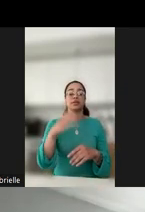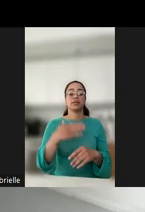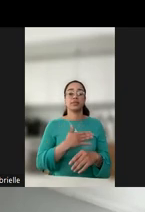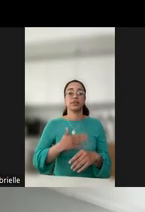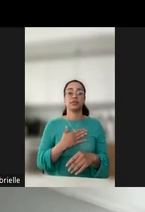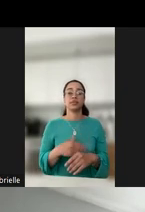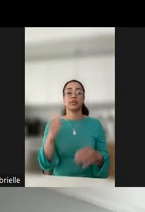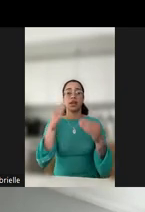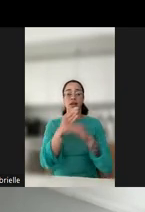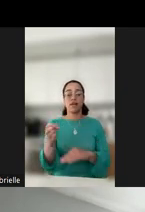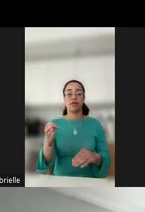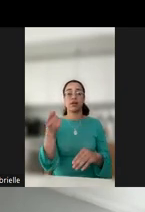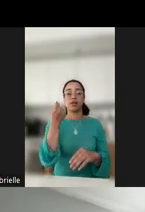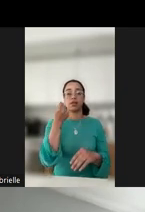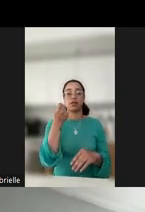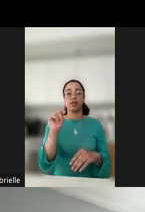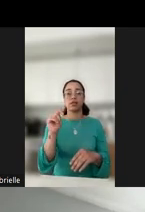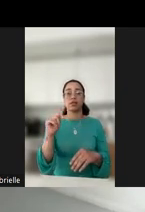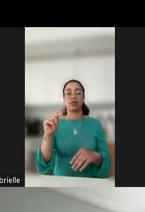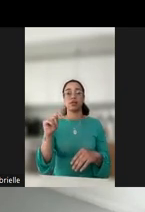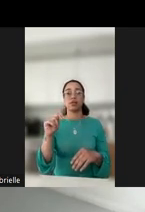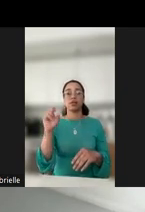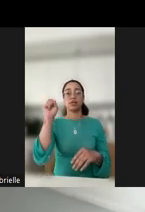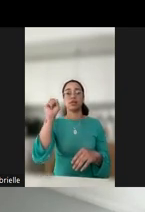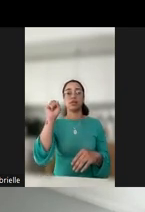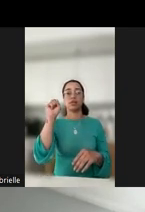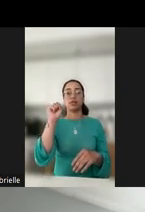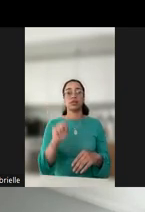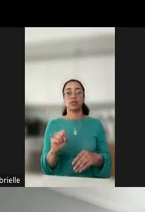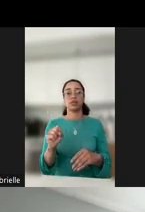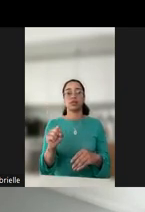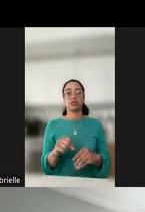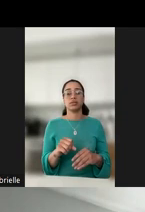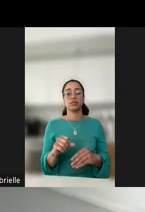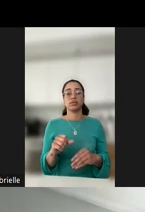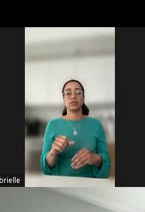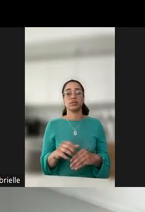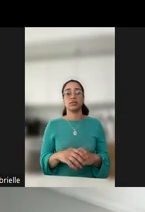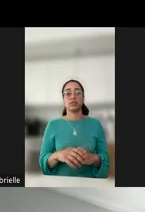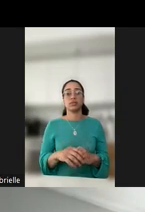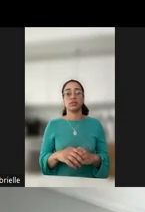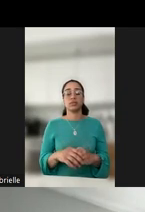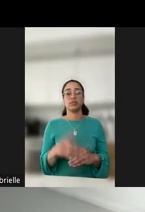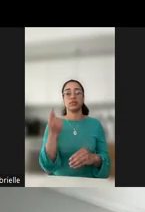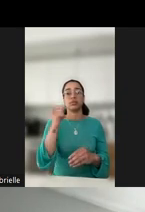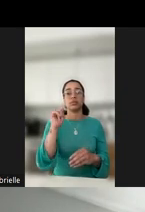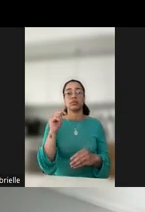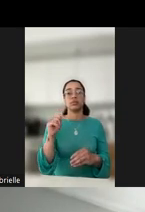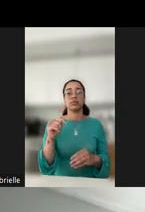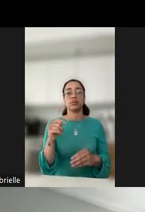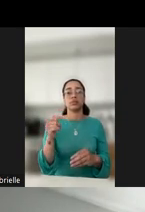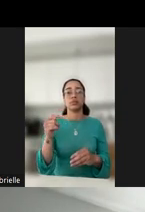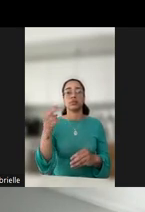After the South Asia was far into the communists took over, and the Hmong and many other